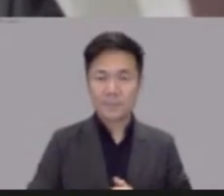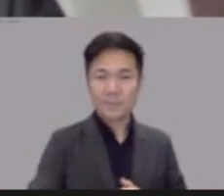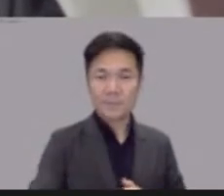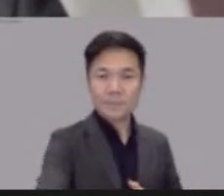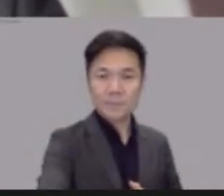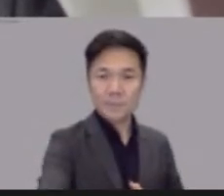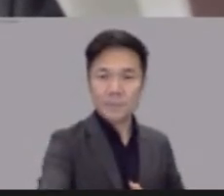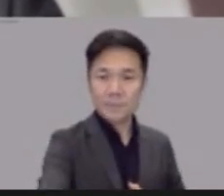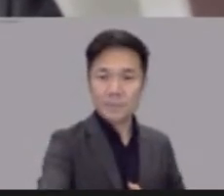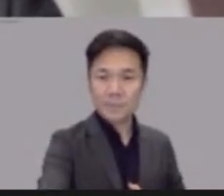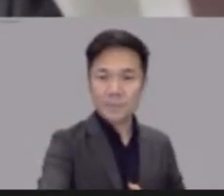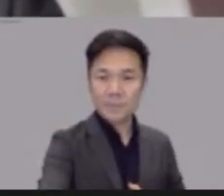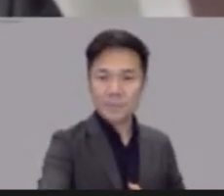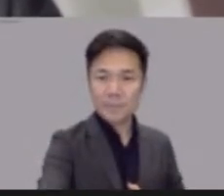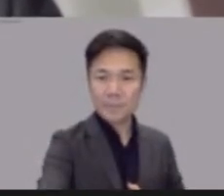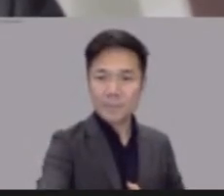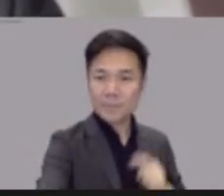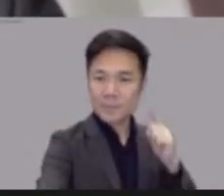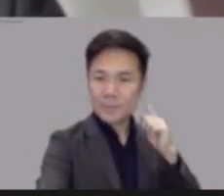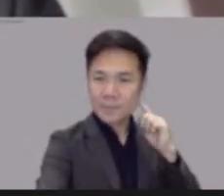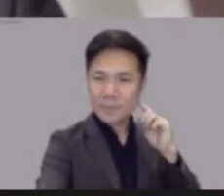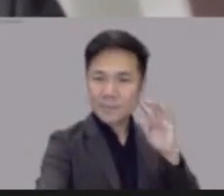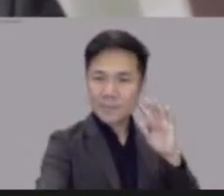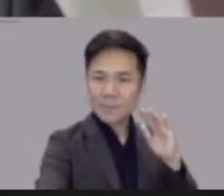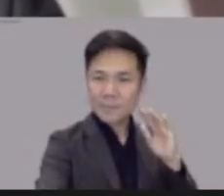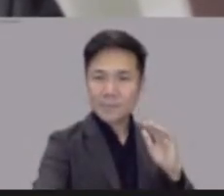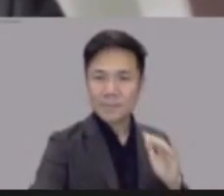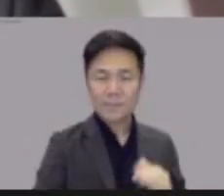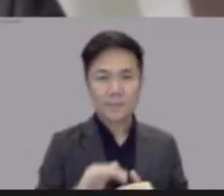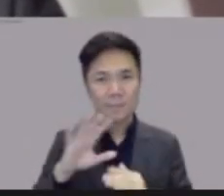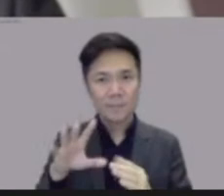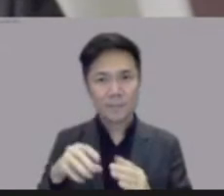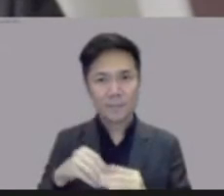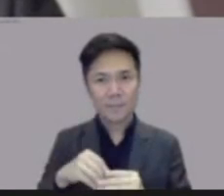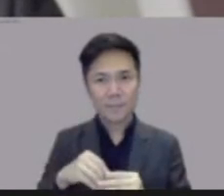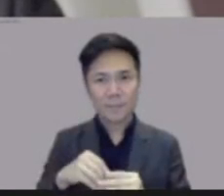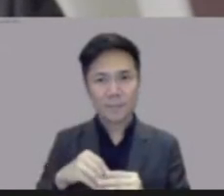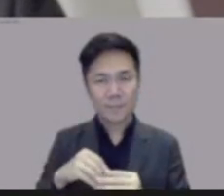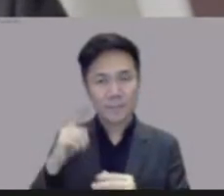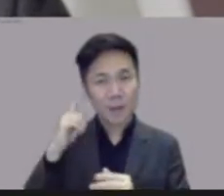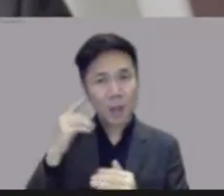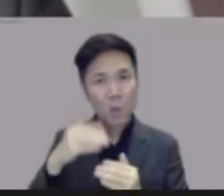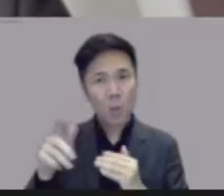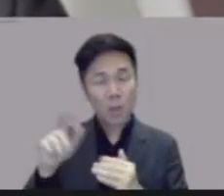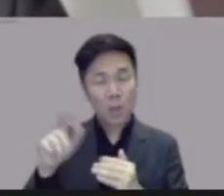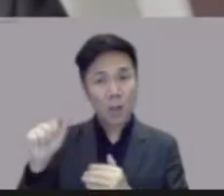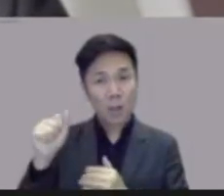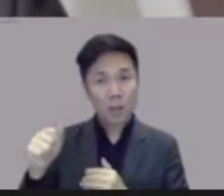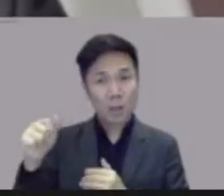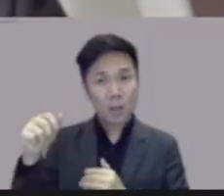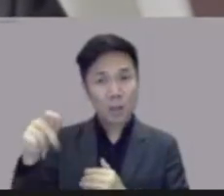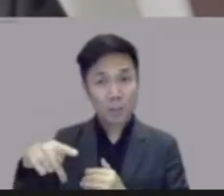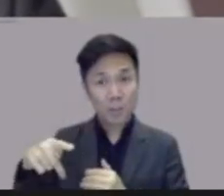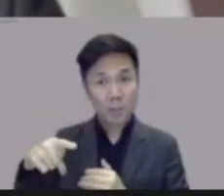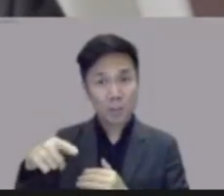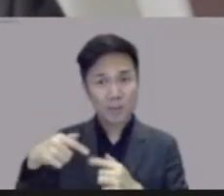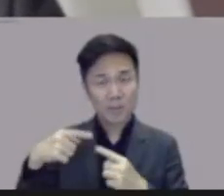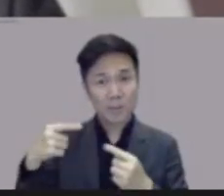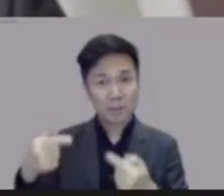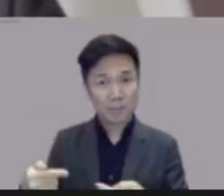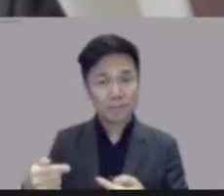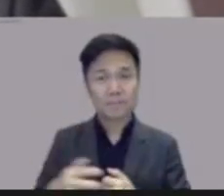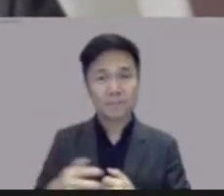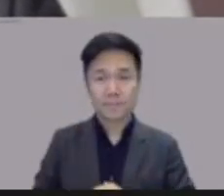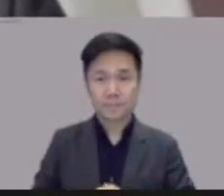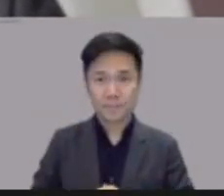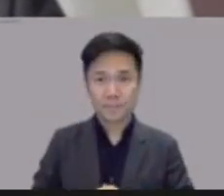is the home to reach biodiversity and a past abundance of Natural Resources from tropical rainforest to